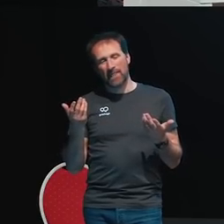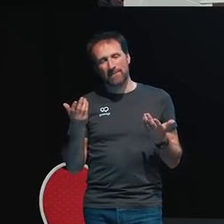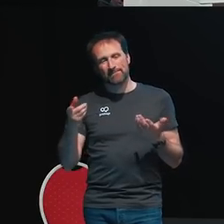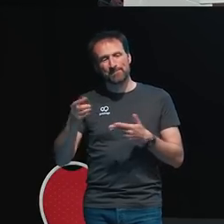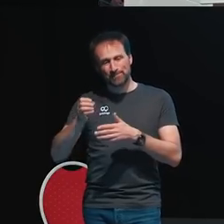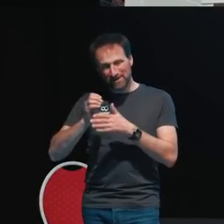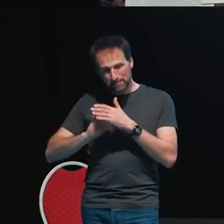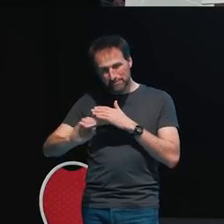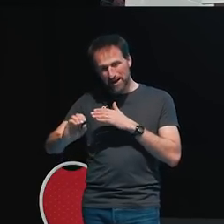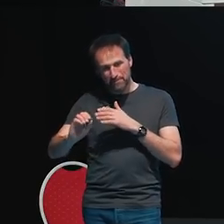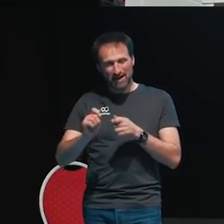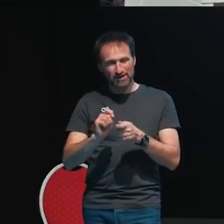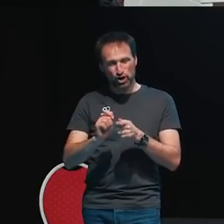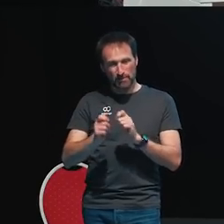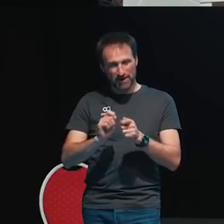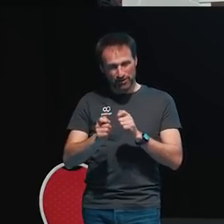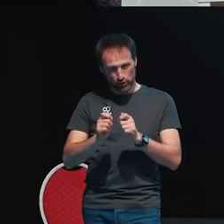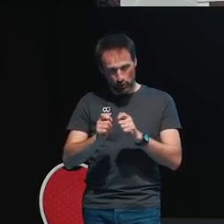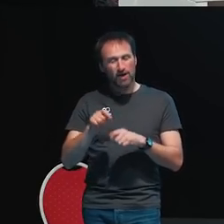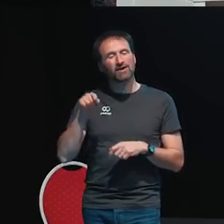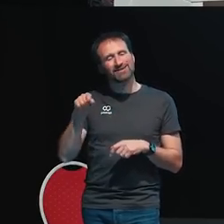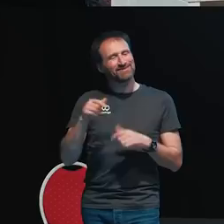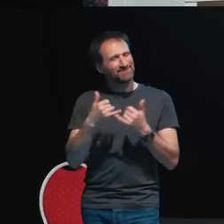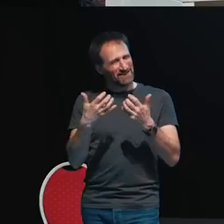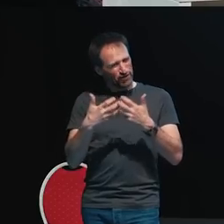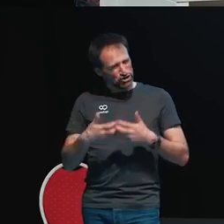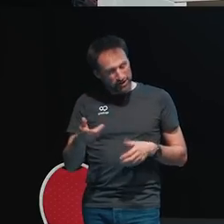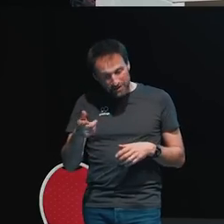the pipeline operator works as follows.